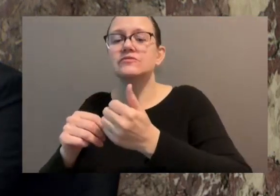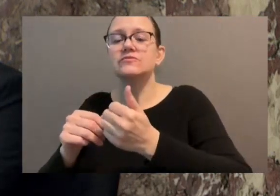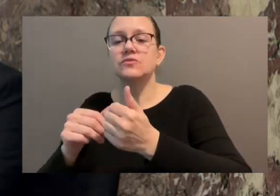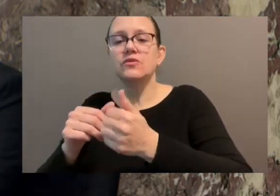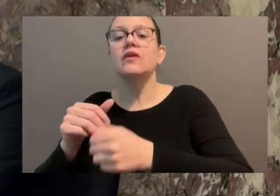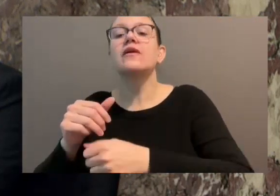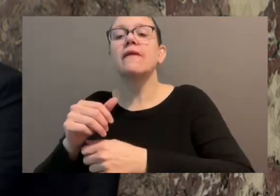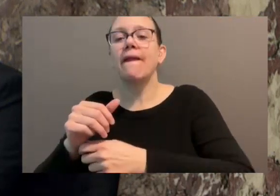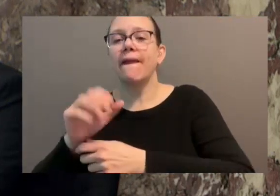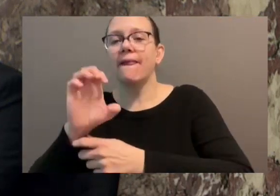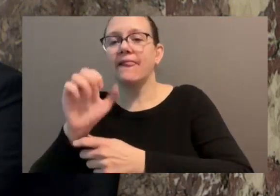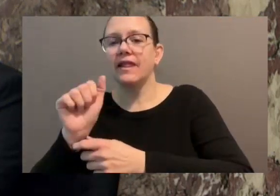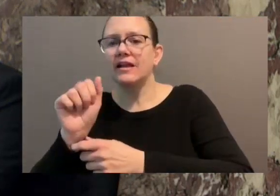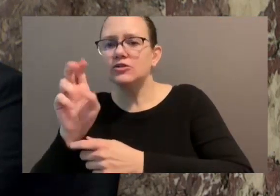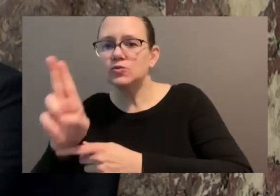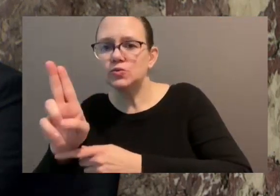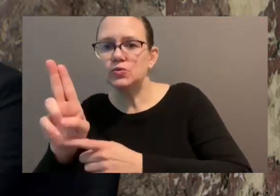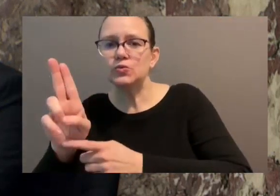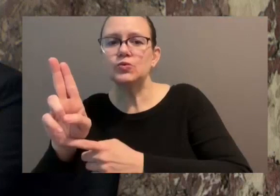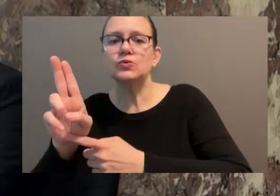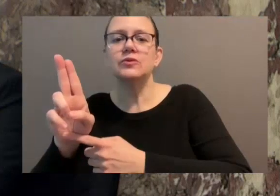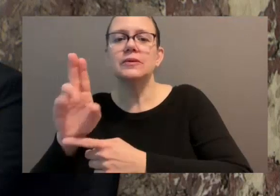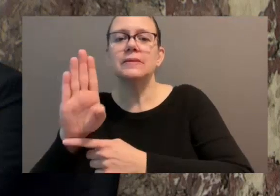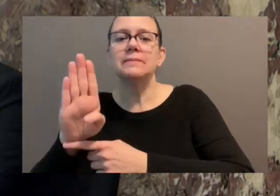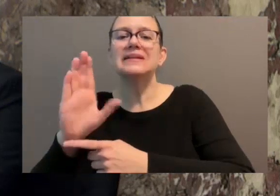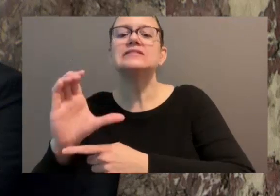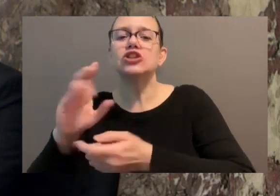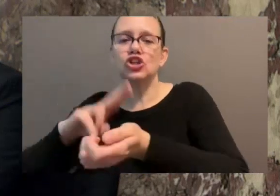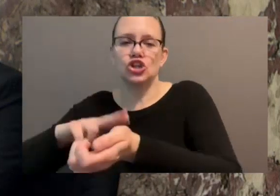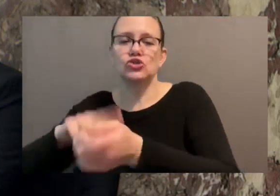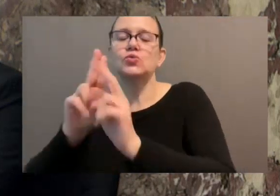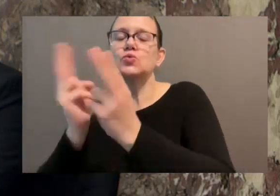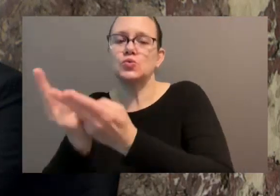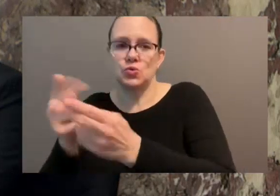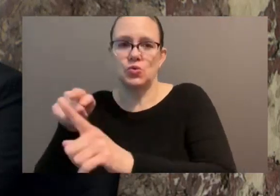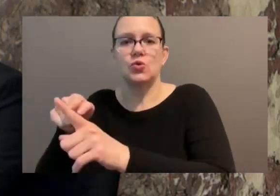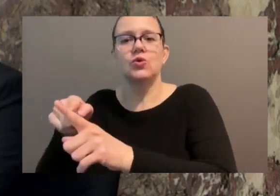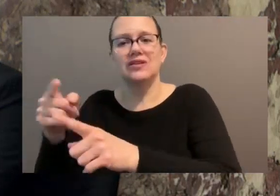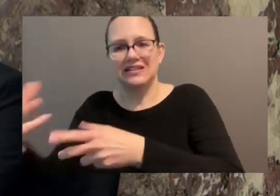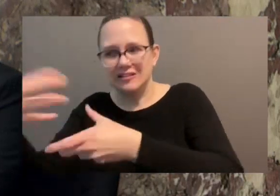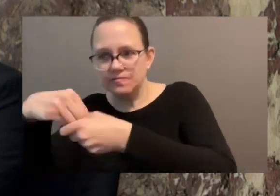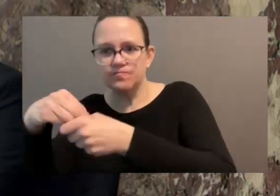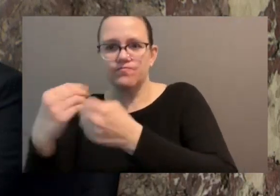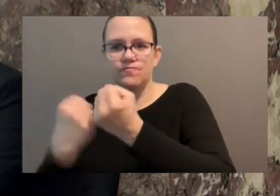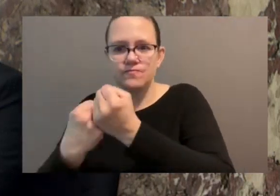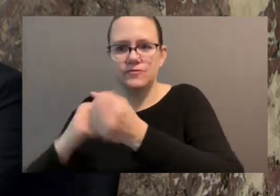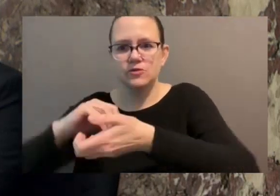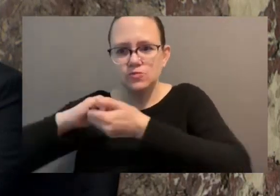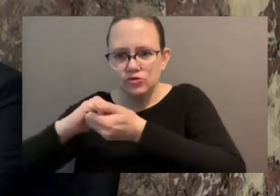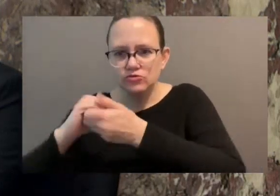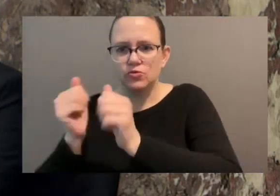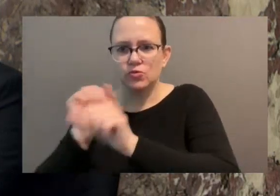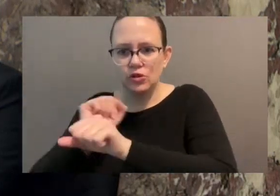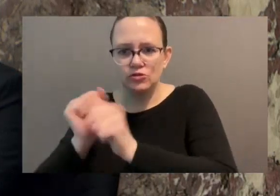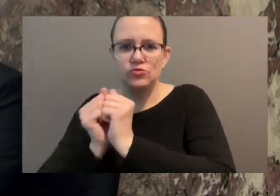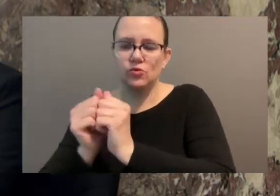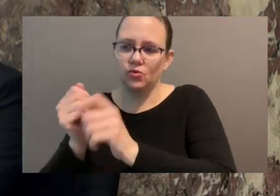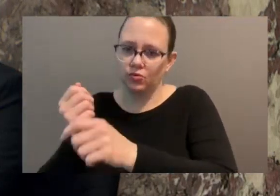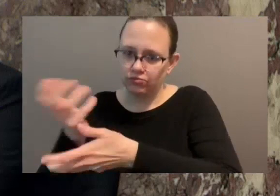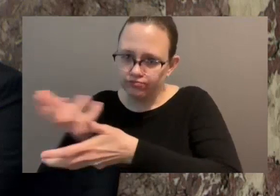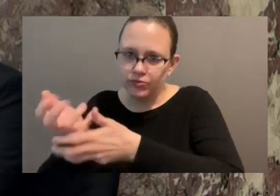and others. And we are going to continue to do that work to ensure both that we address this